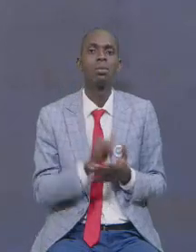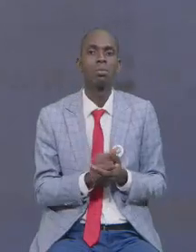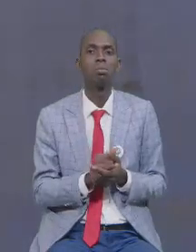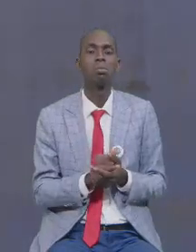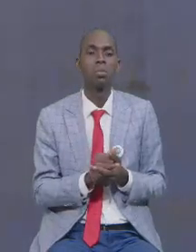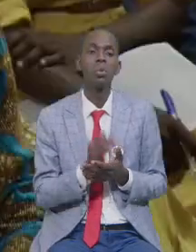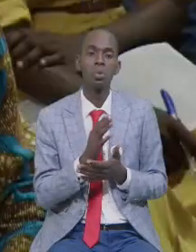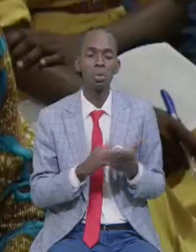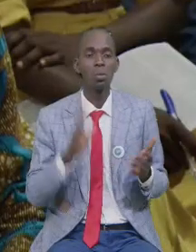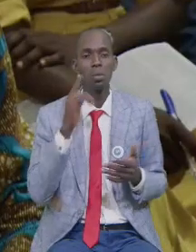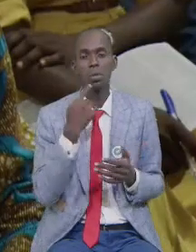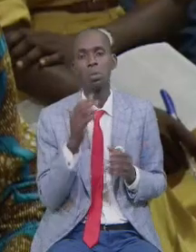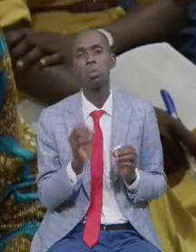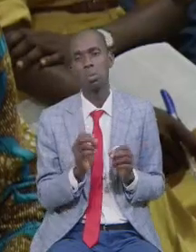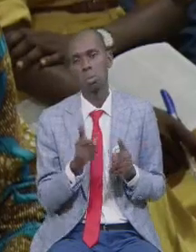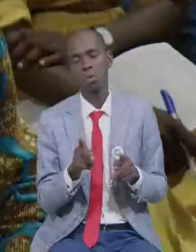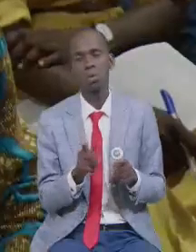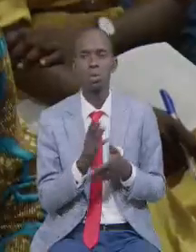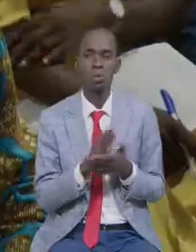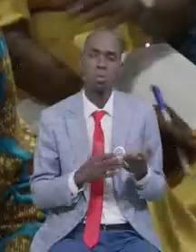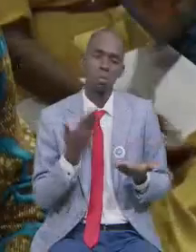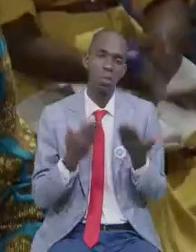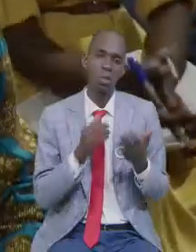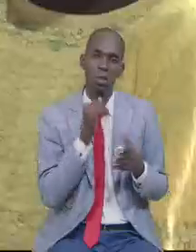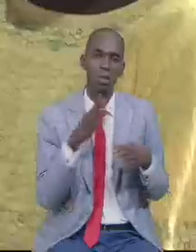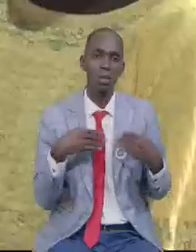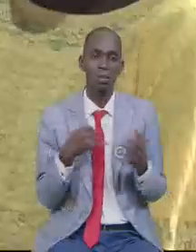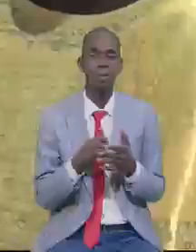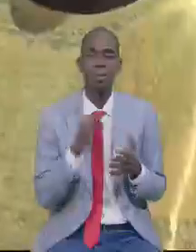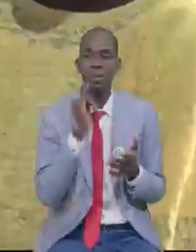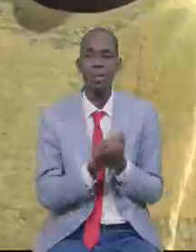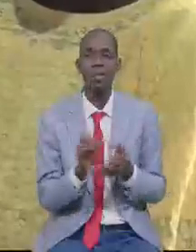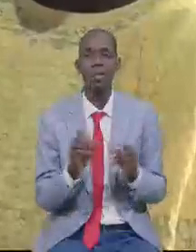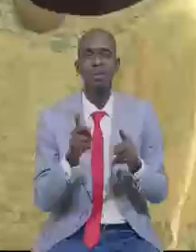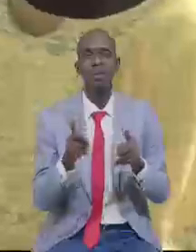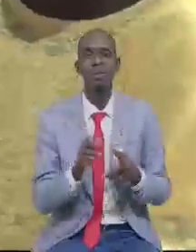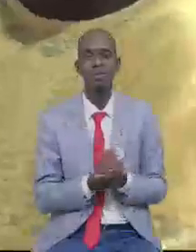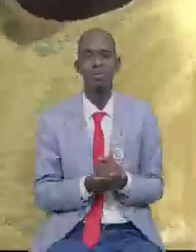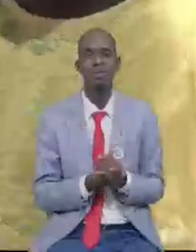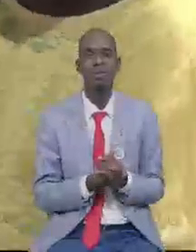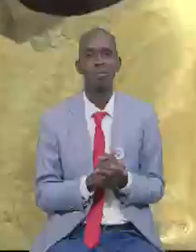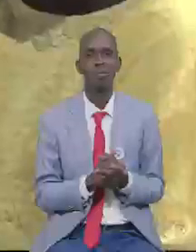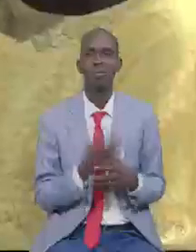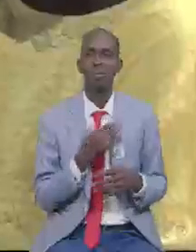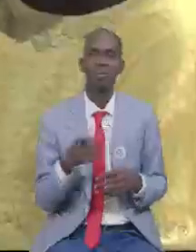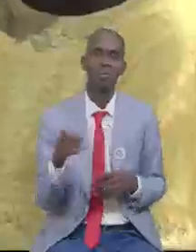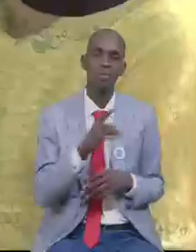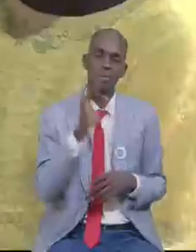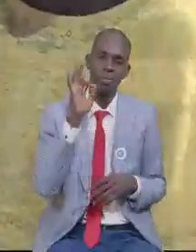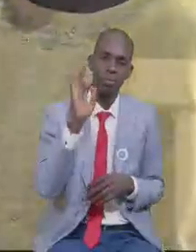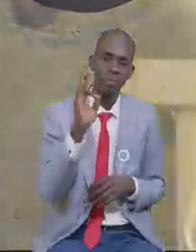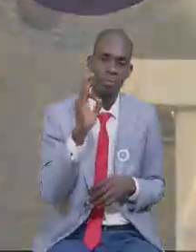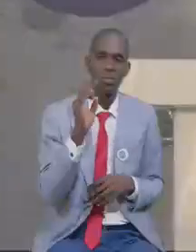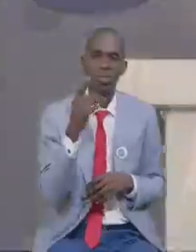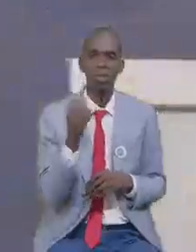say, it's all right. Is that all right? And then you'll preach the message the Lord